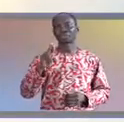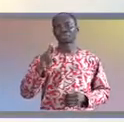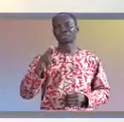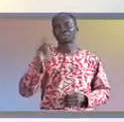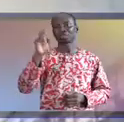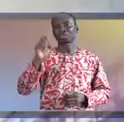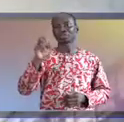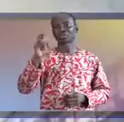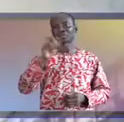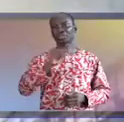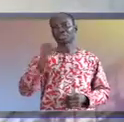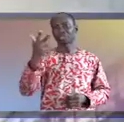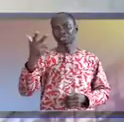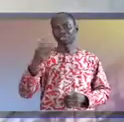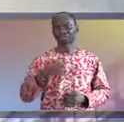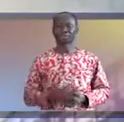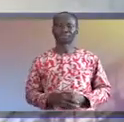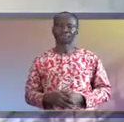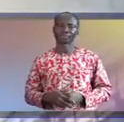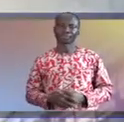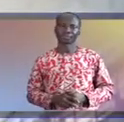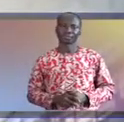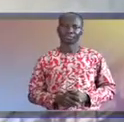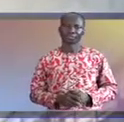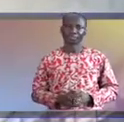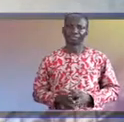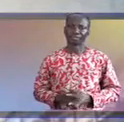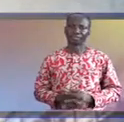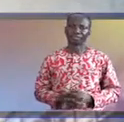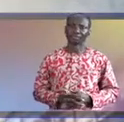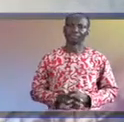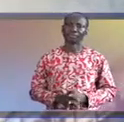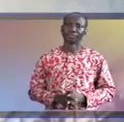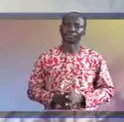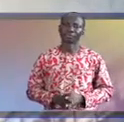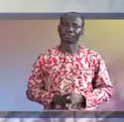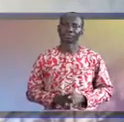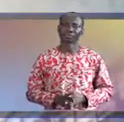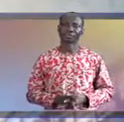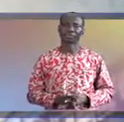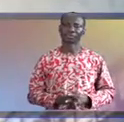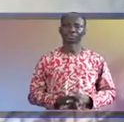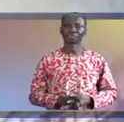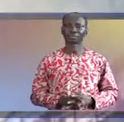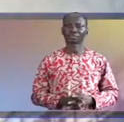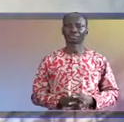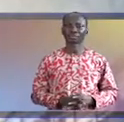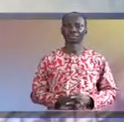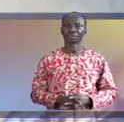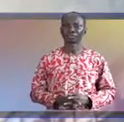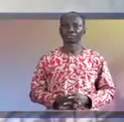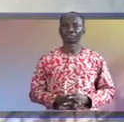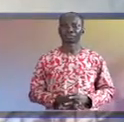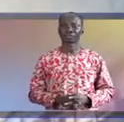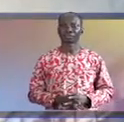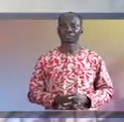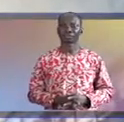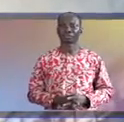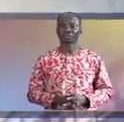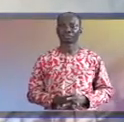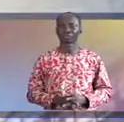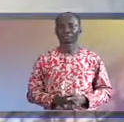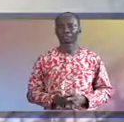This text brings us again to another text, and that is 1 Corinthians chapter 12, verse 13, where the Holy Spirit, through the